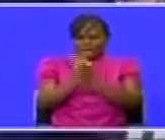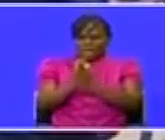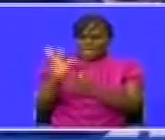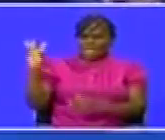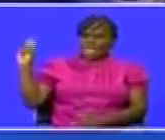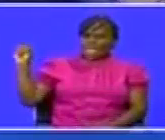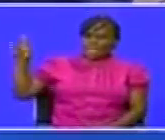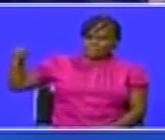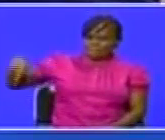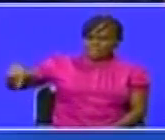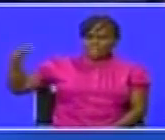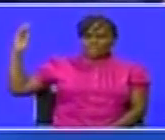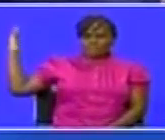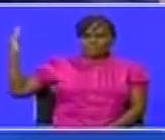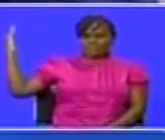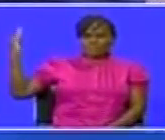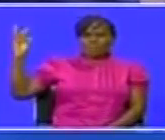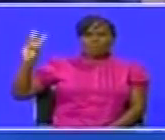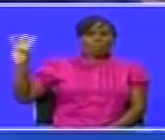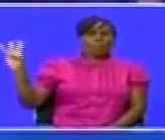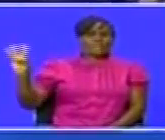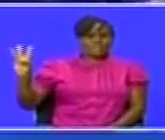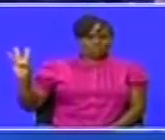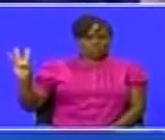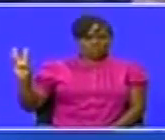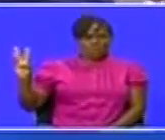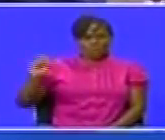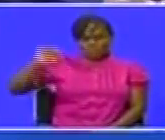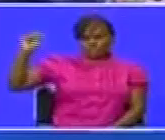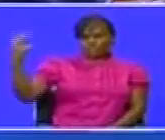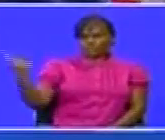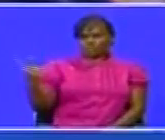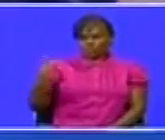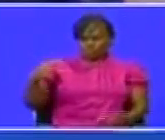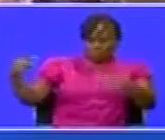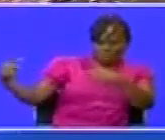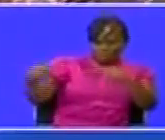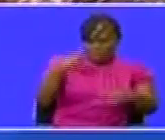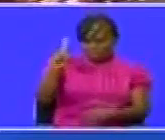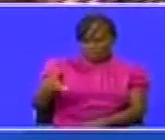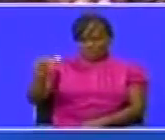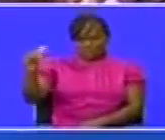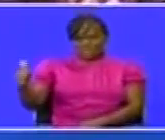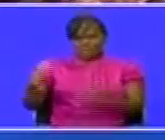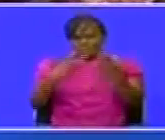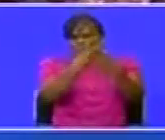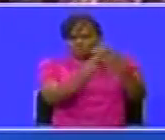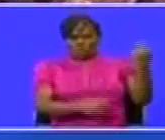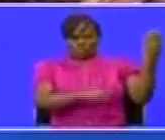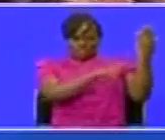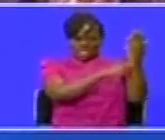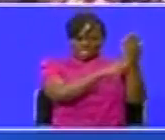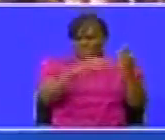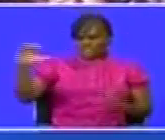says, Kabete Member of Parliament Ferdinand Waititu. The politicians have been going at each other. Both names, Clifford